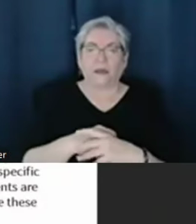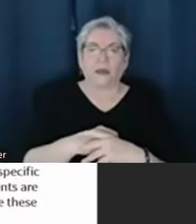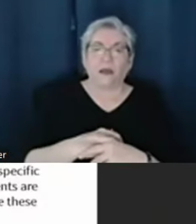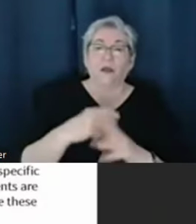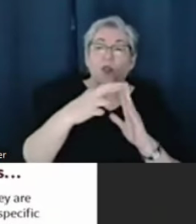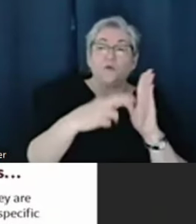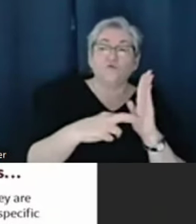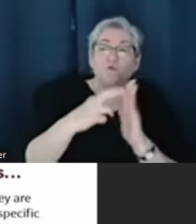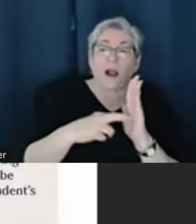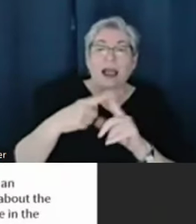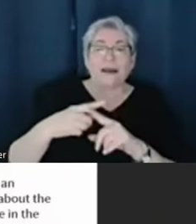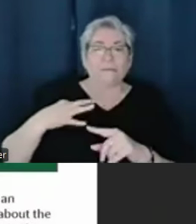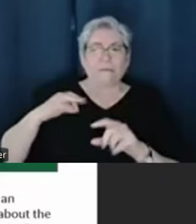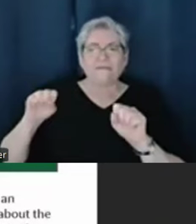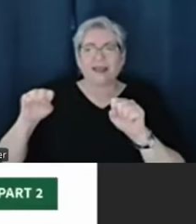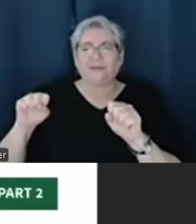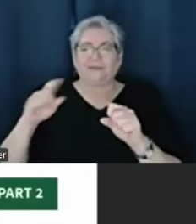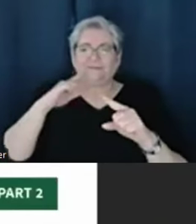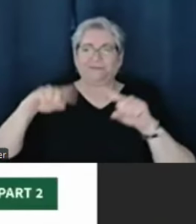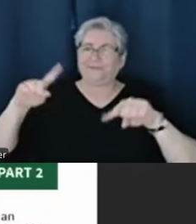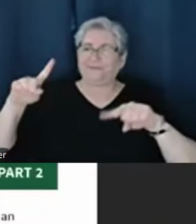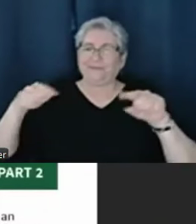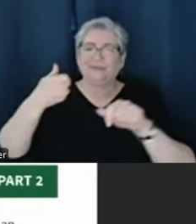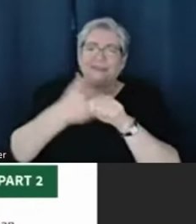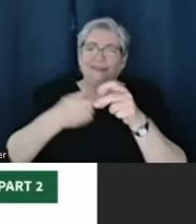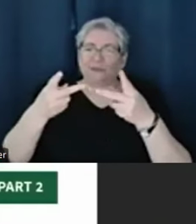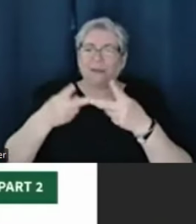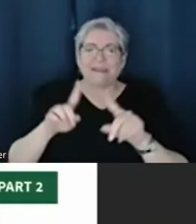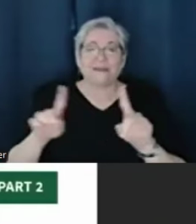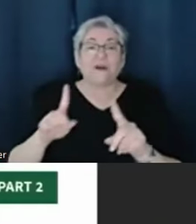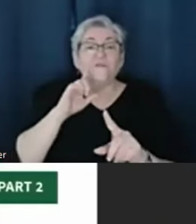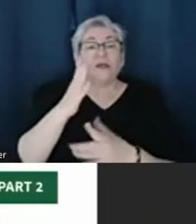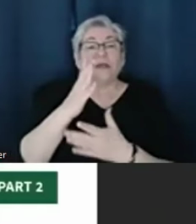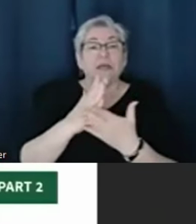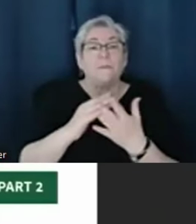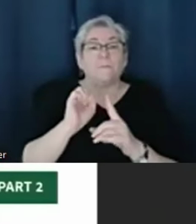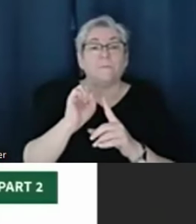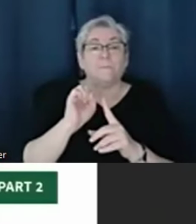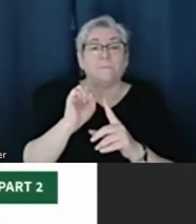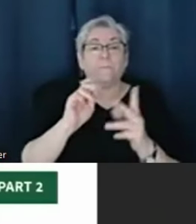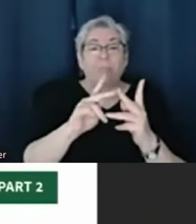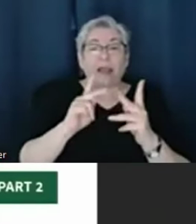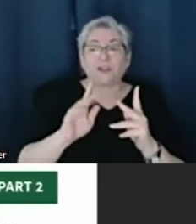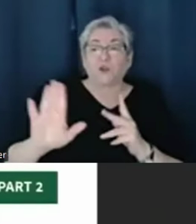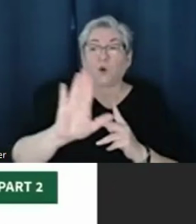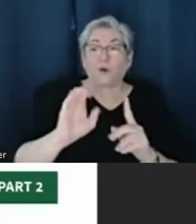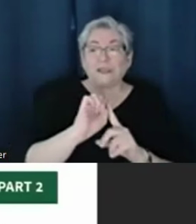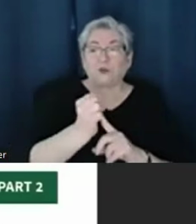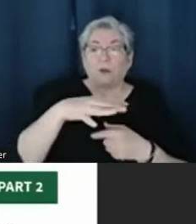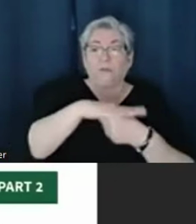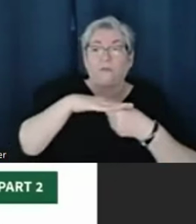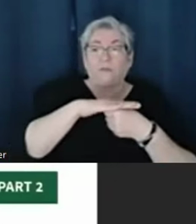availability of those services may vary from place to place. In cases where your situation locally at the state